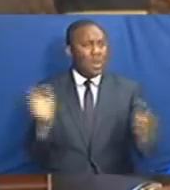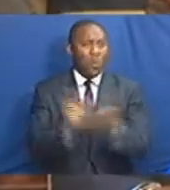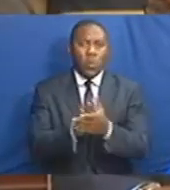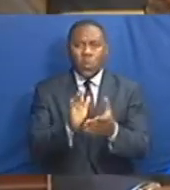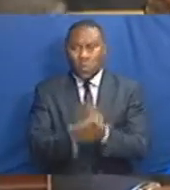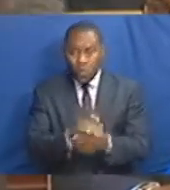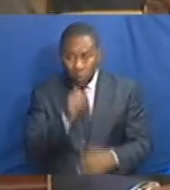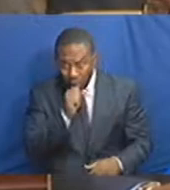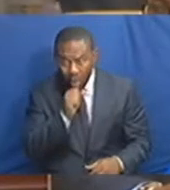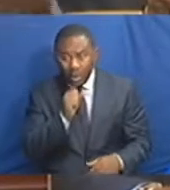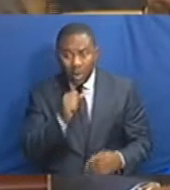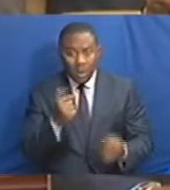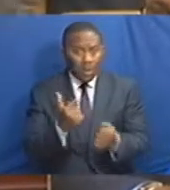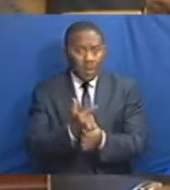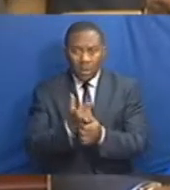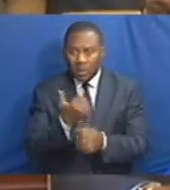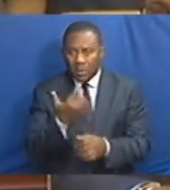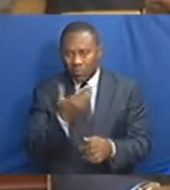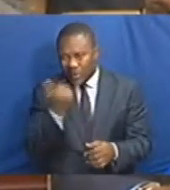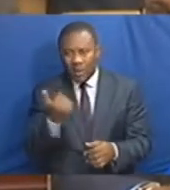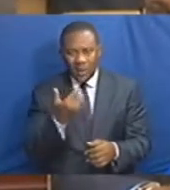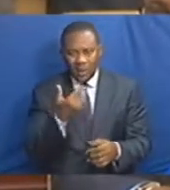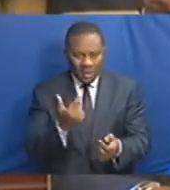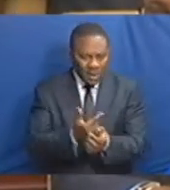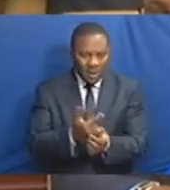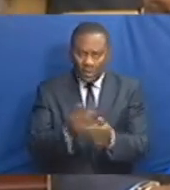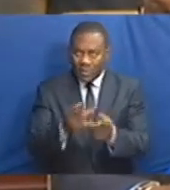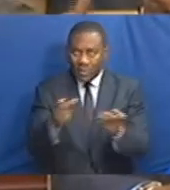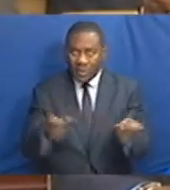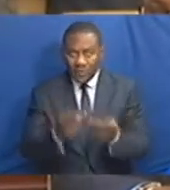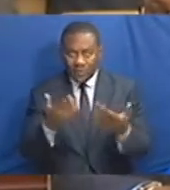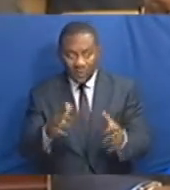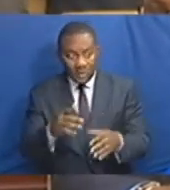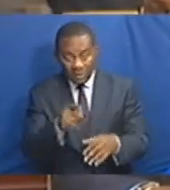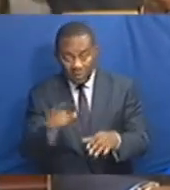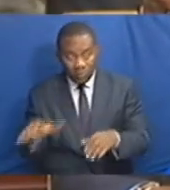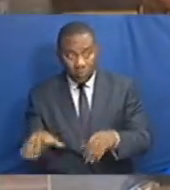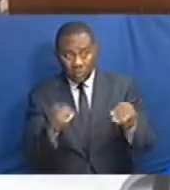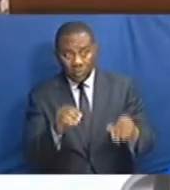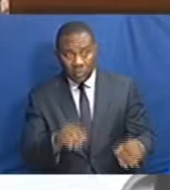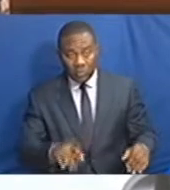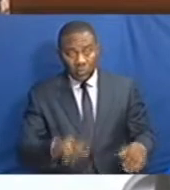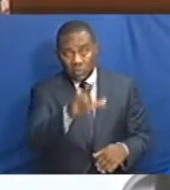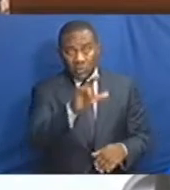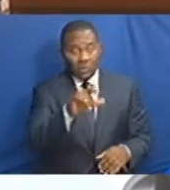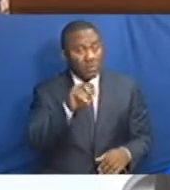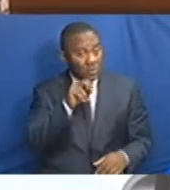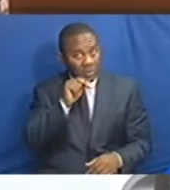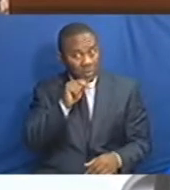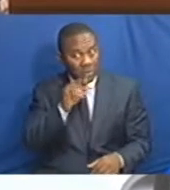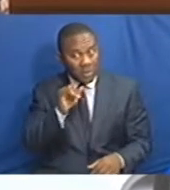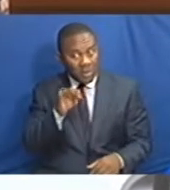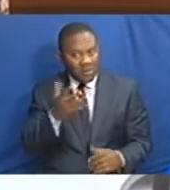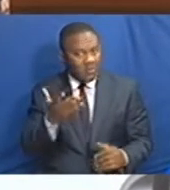They said that Ghana is a place to be. They are from here, they are going to Nigeria. And they are really impressed. If there